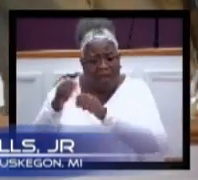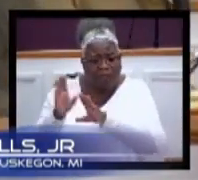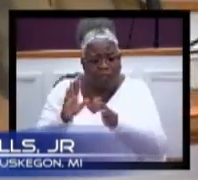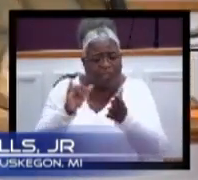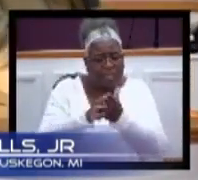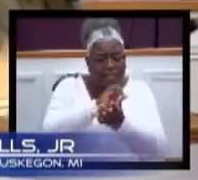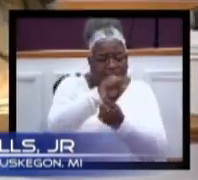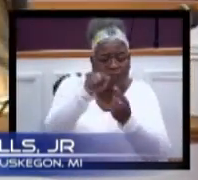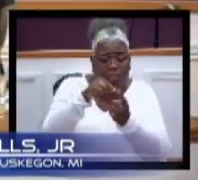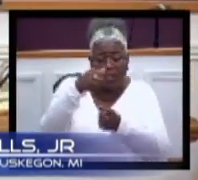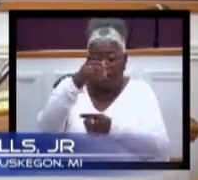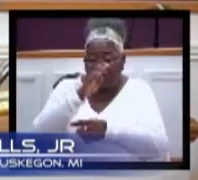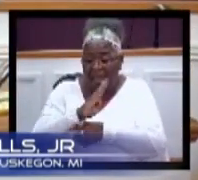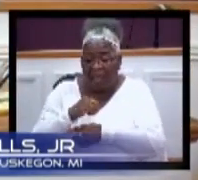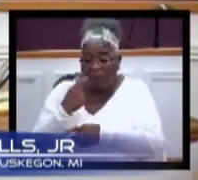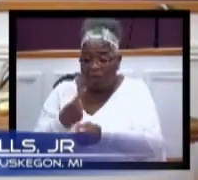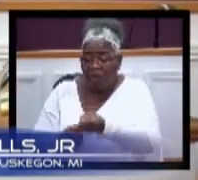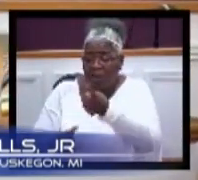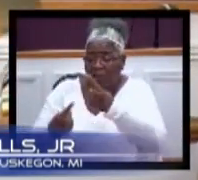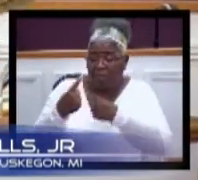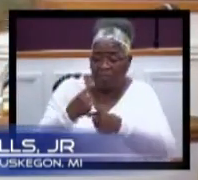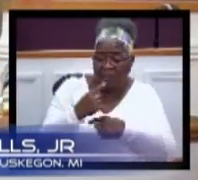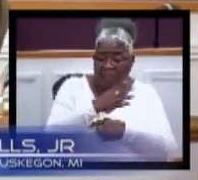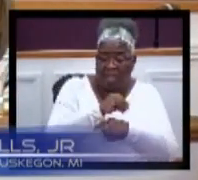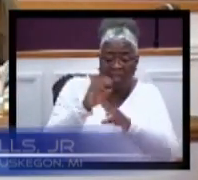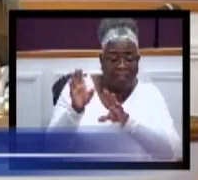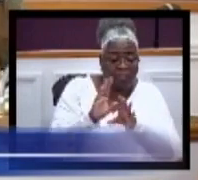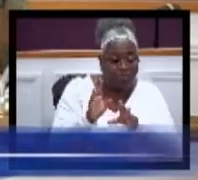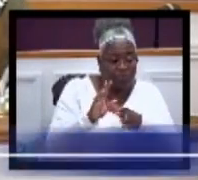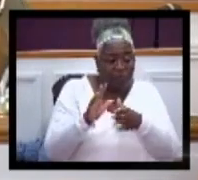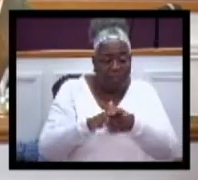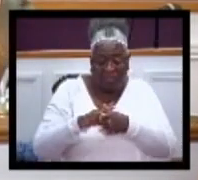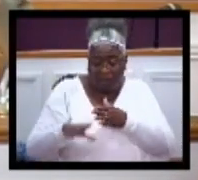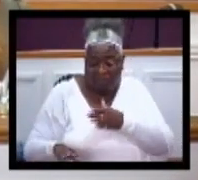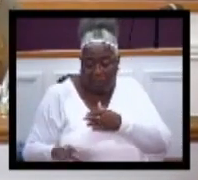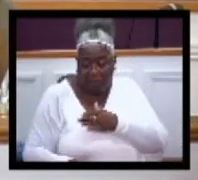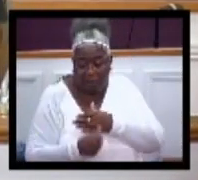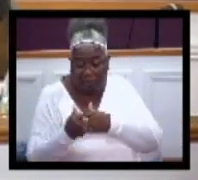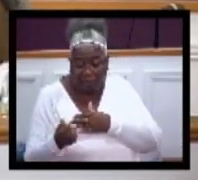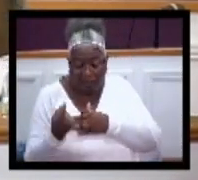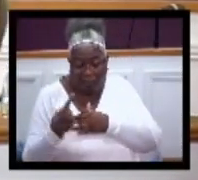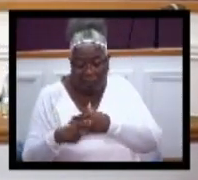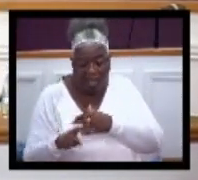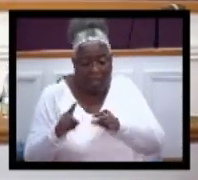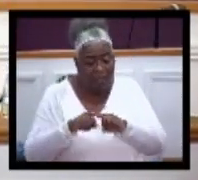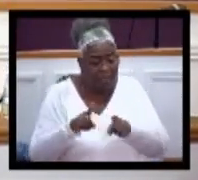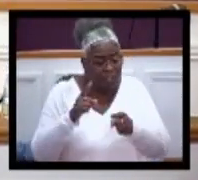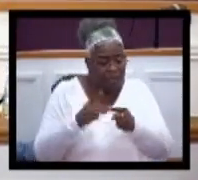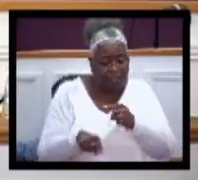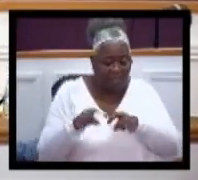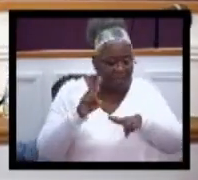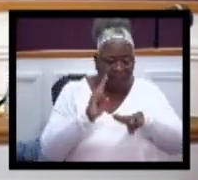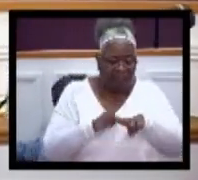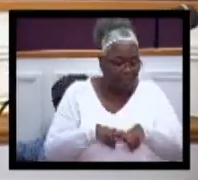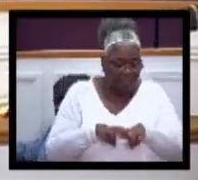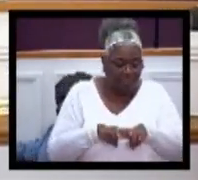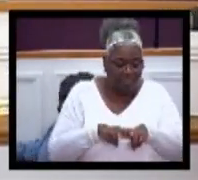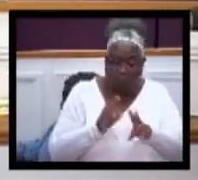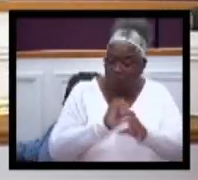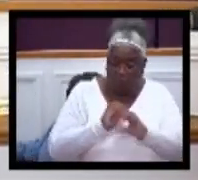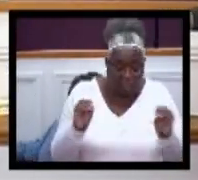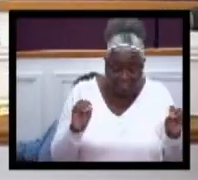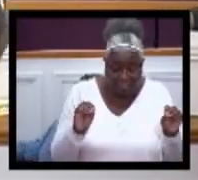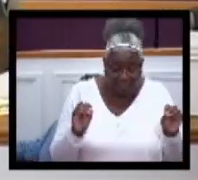when God will come in and do the rest for you. But you can't sit on the seat of do